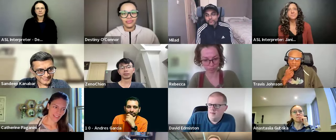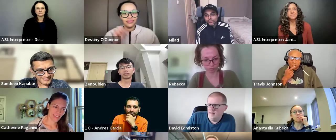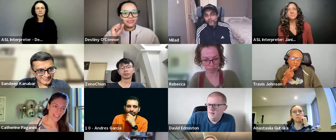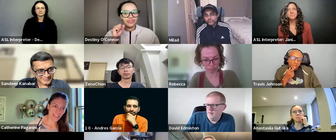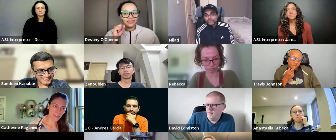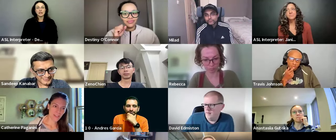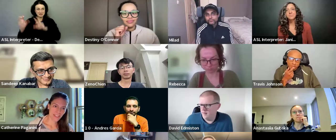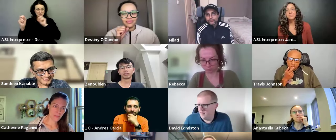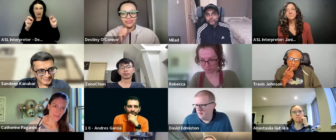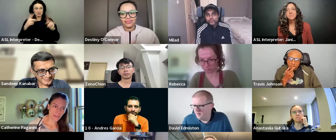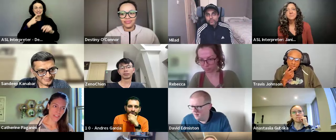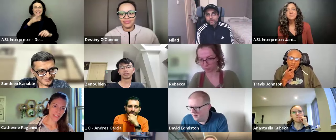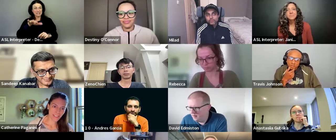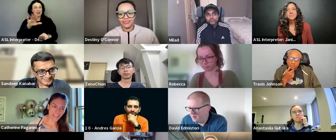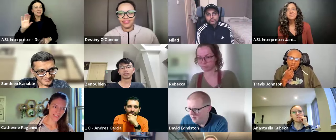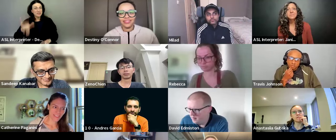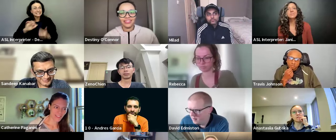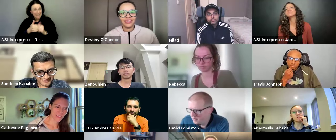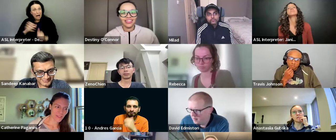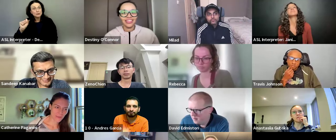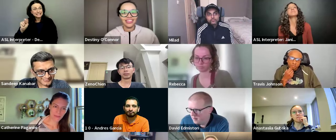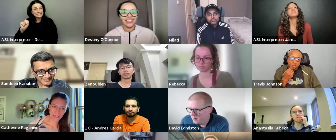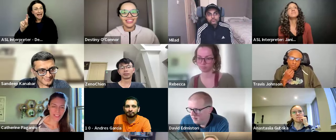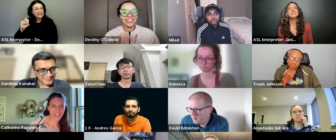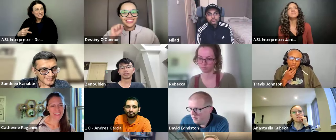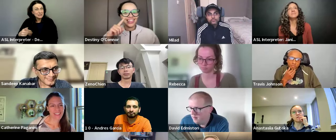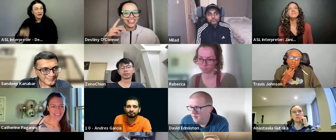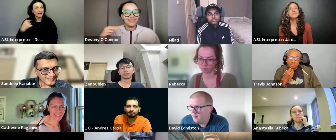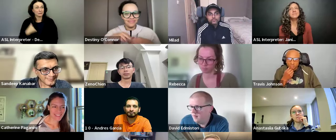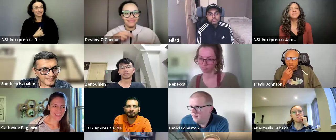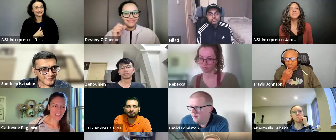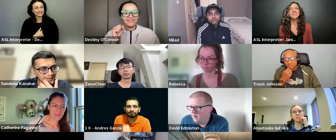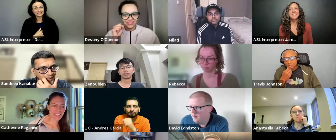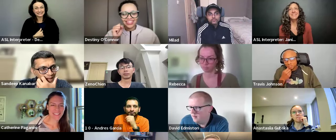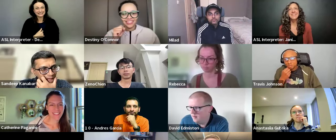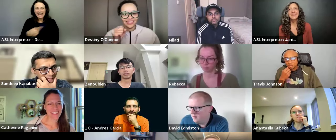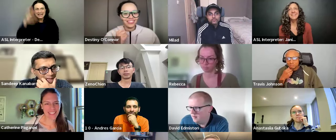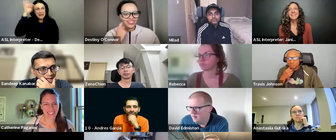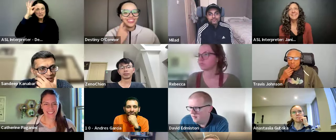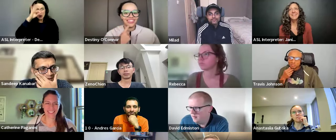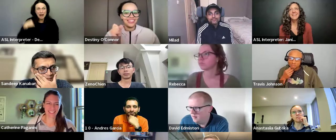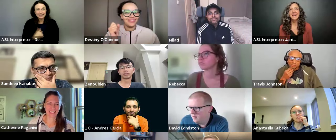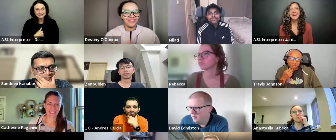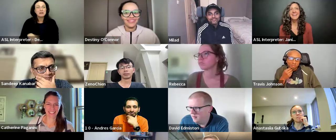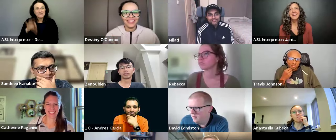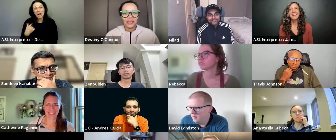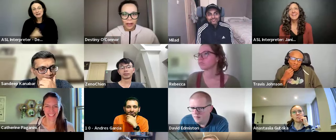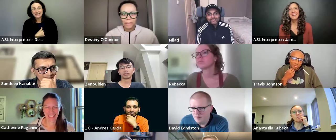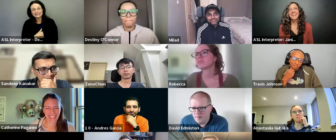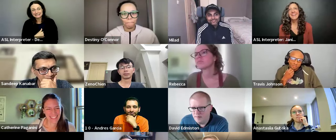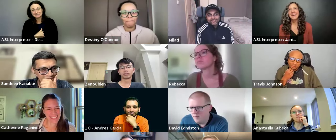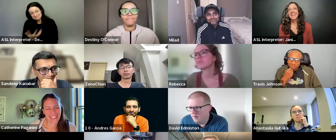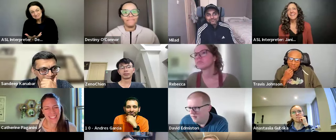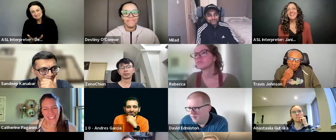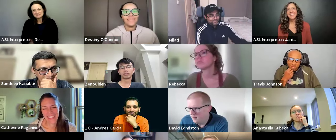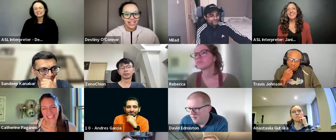Yeah, and that's how Sandeep found us. If you don't remember, he didn't know about us. Yeah.